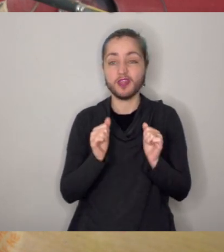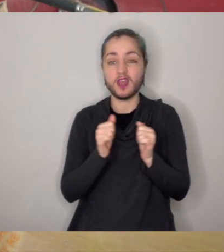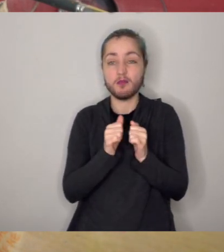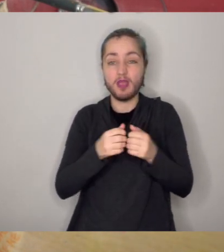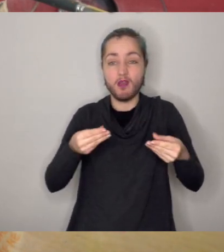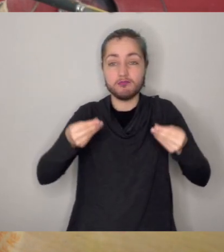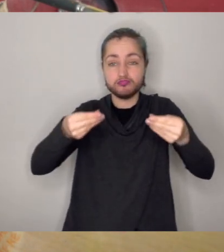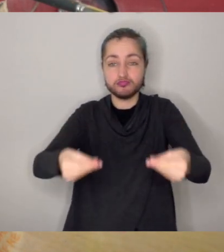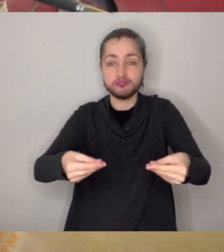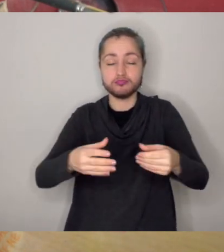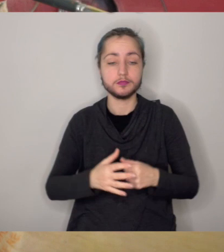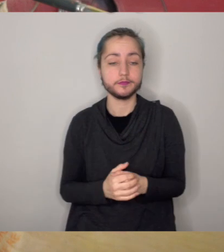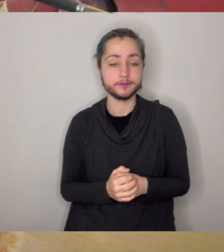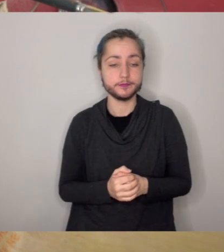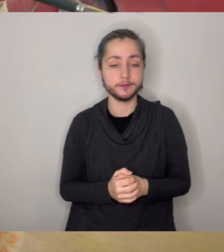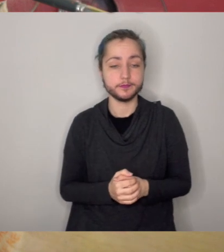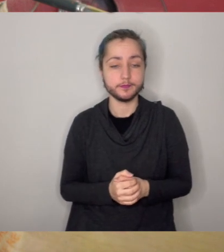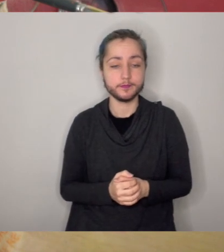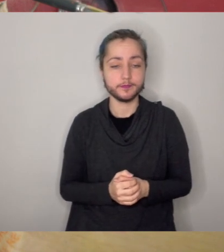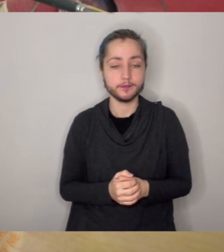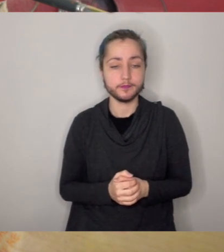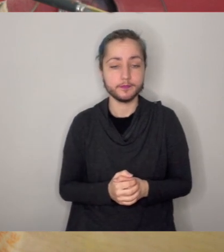Take your piece of paper and you can stick it